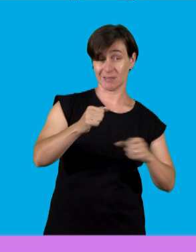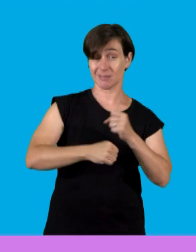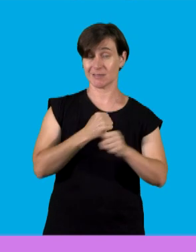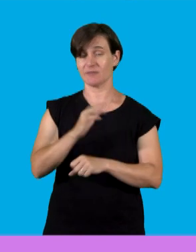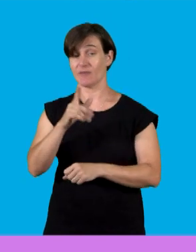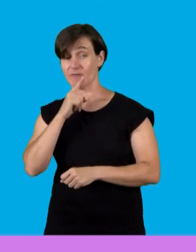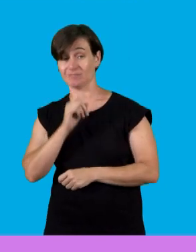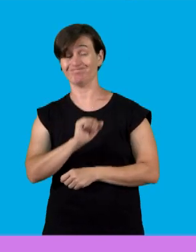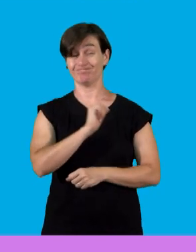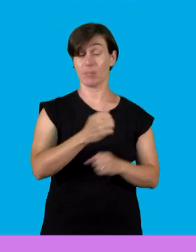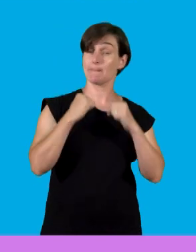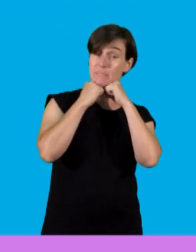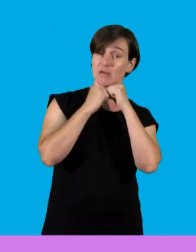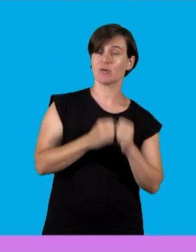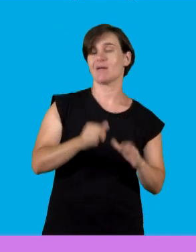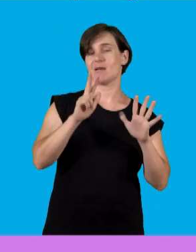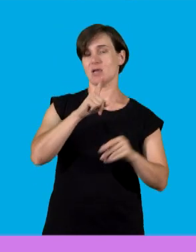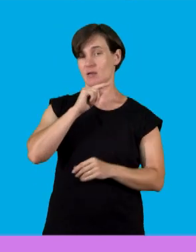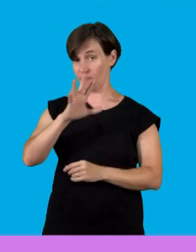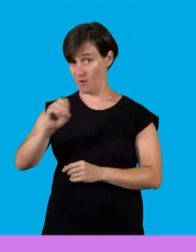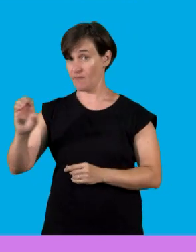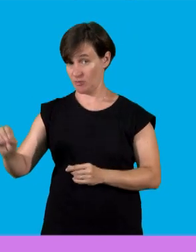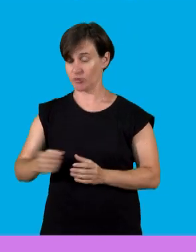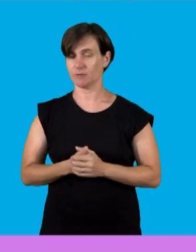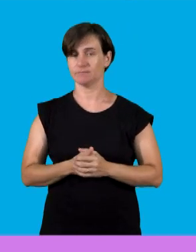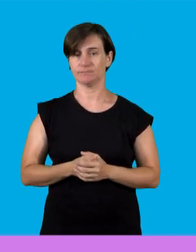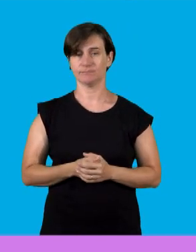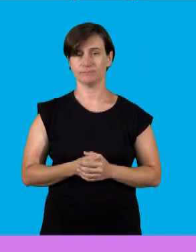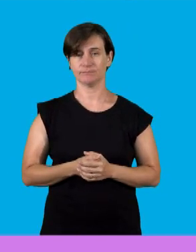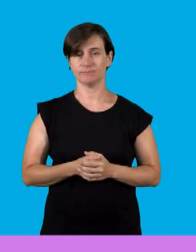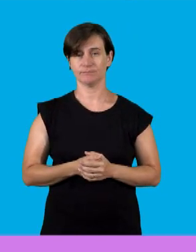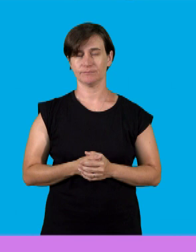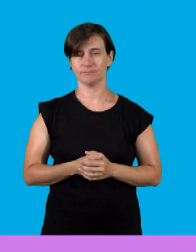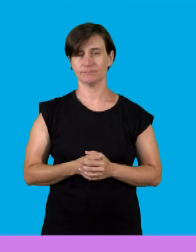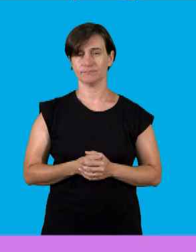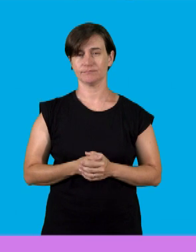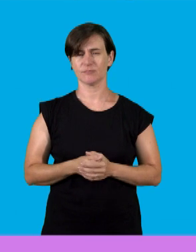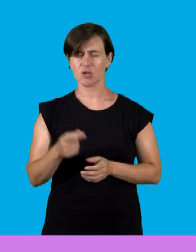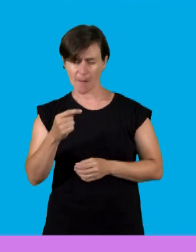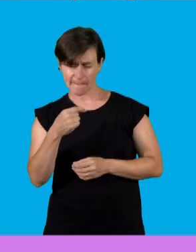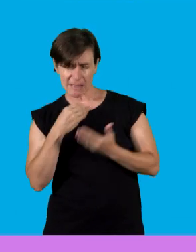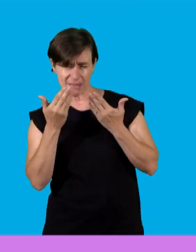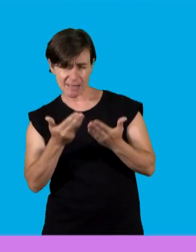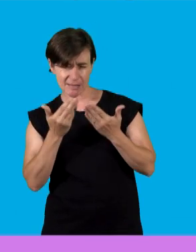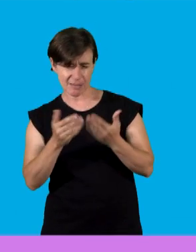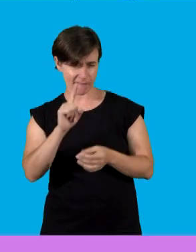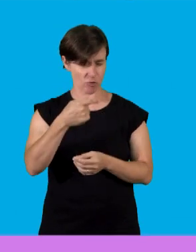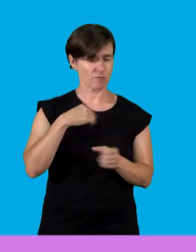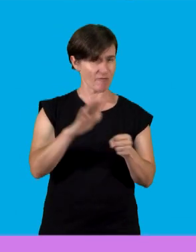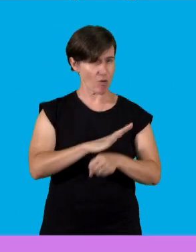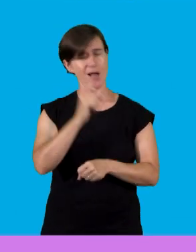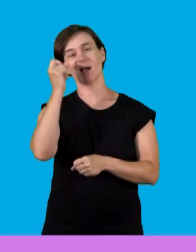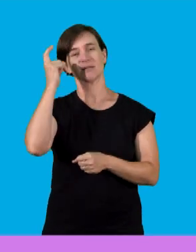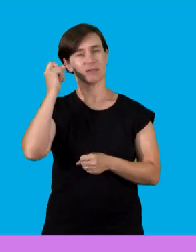5,000. And then parents, 8,500. Okay, so I went through this to get familiar with what the structure is all